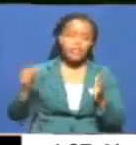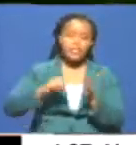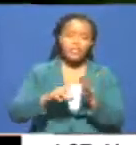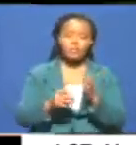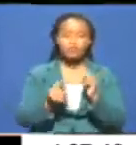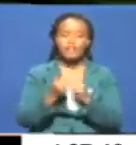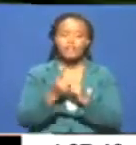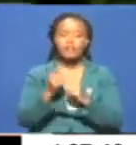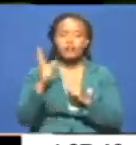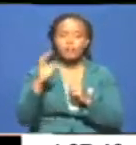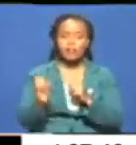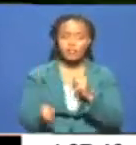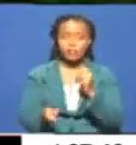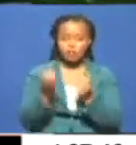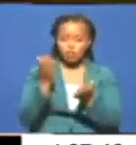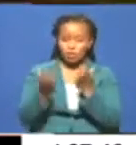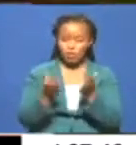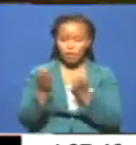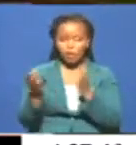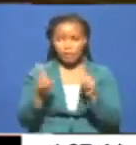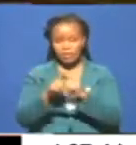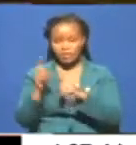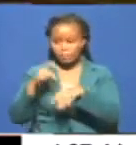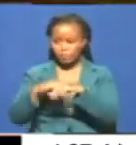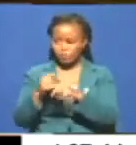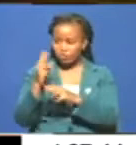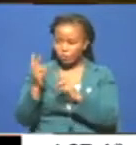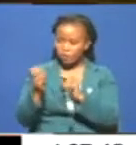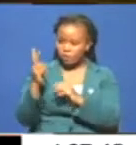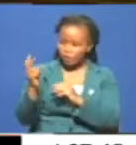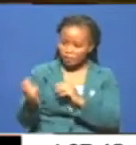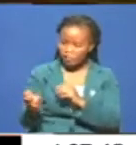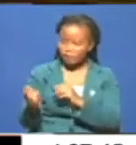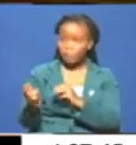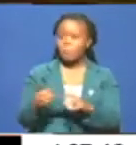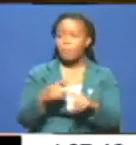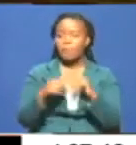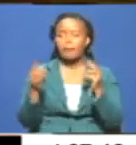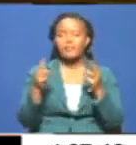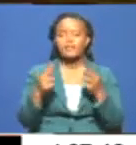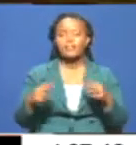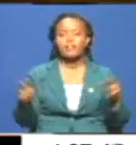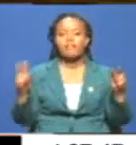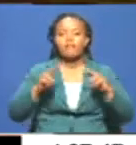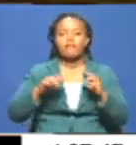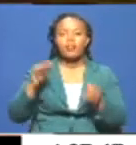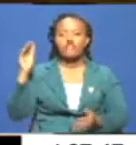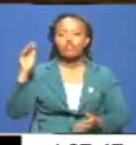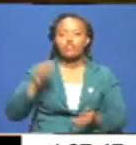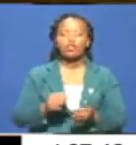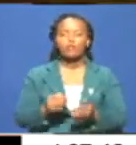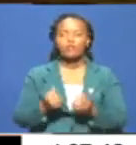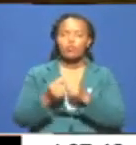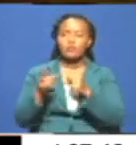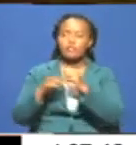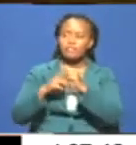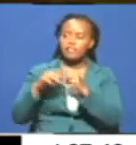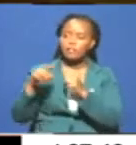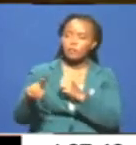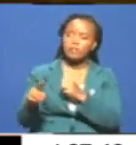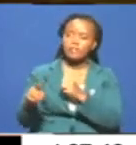the same period in 2020. However, the value dropped from 17.7 billion shillings